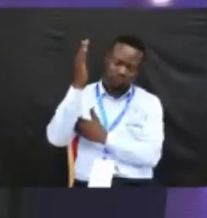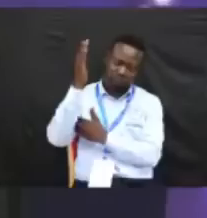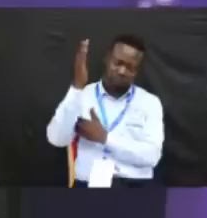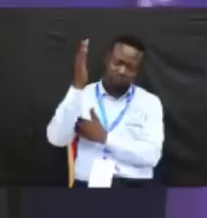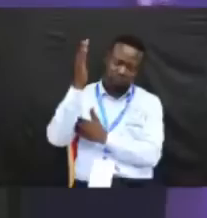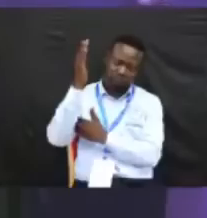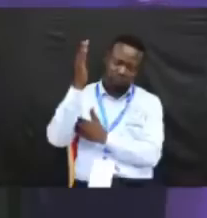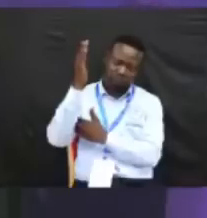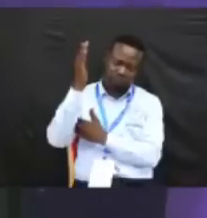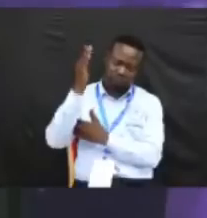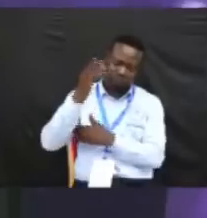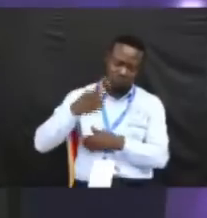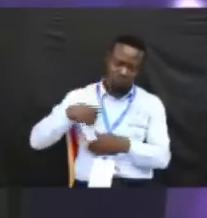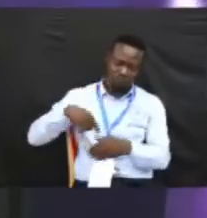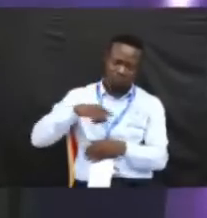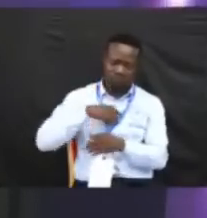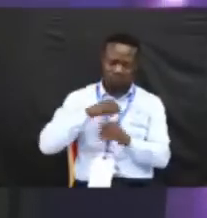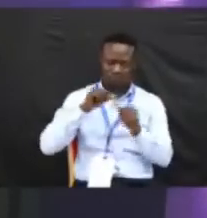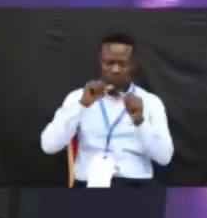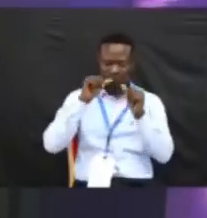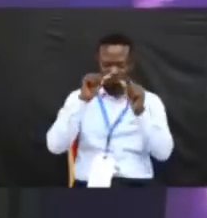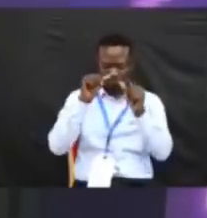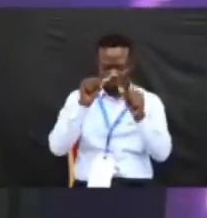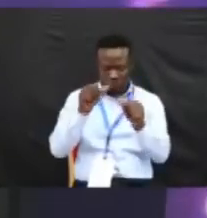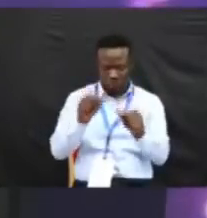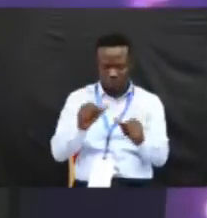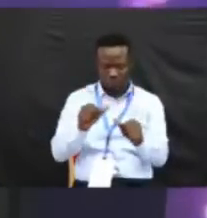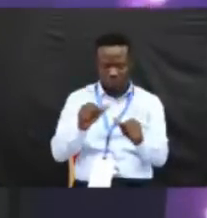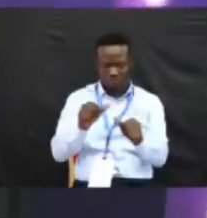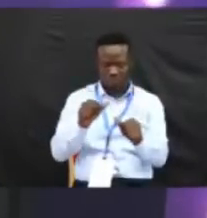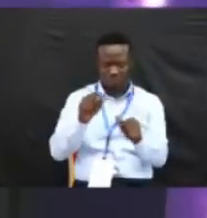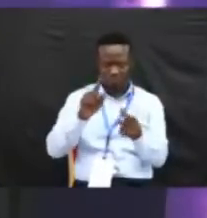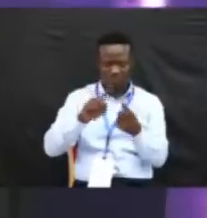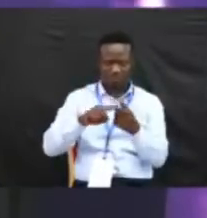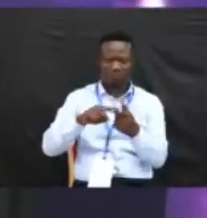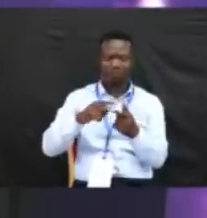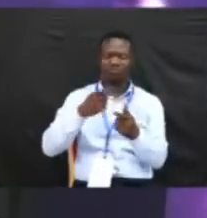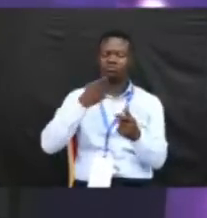we continue to make this firm claim